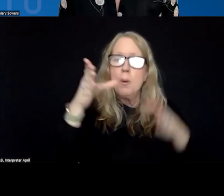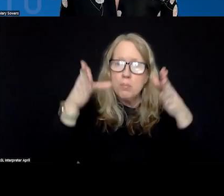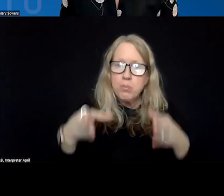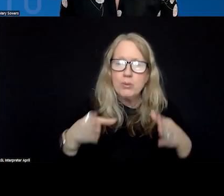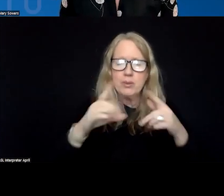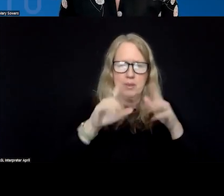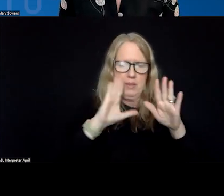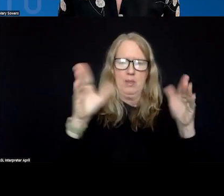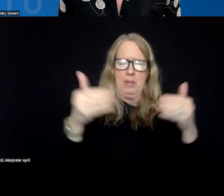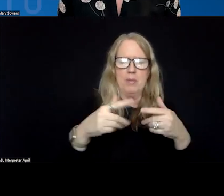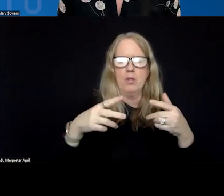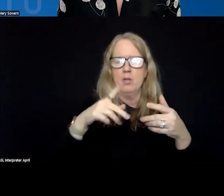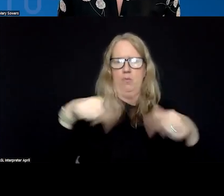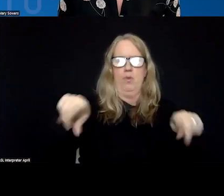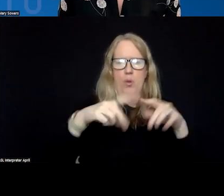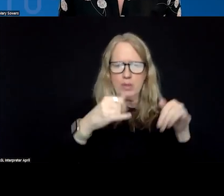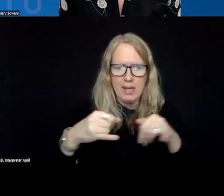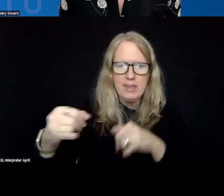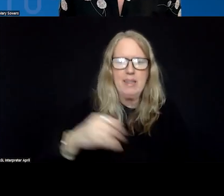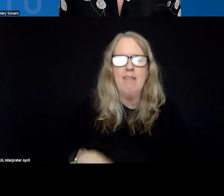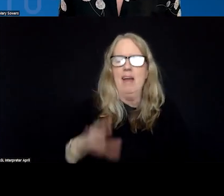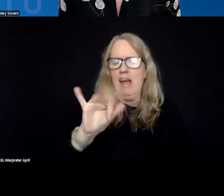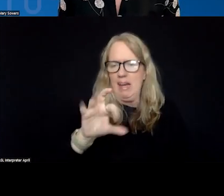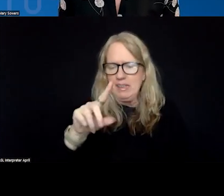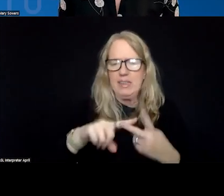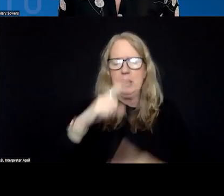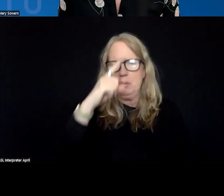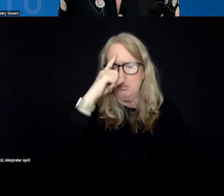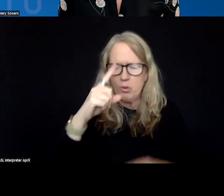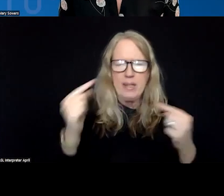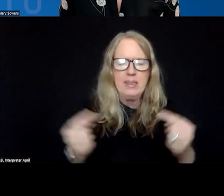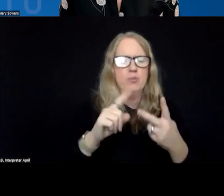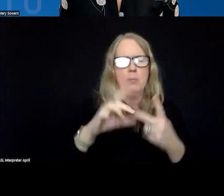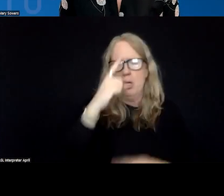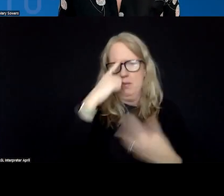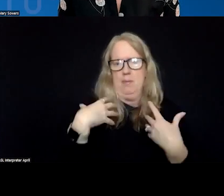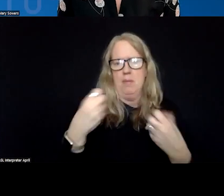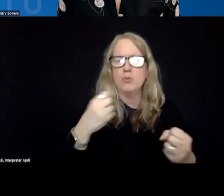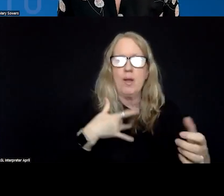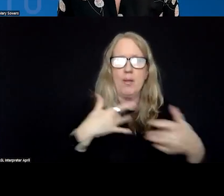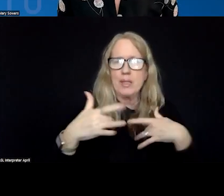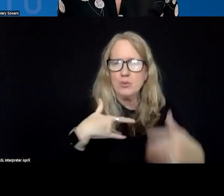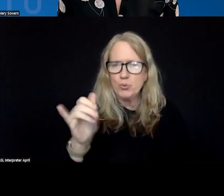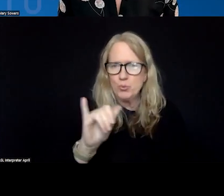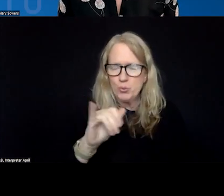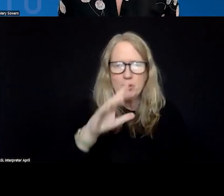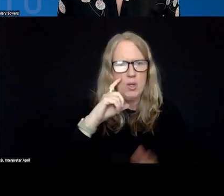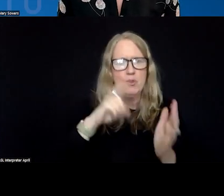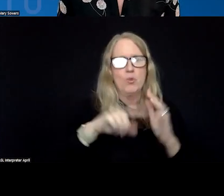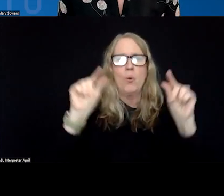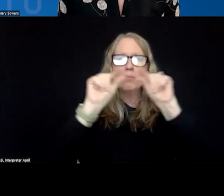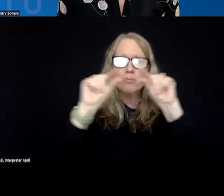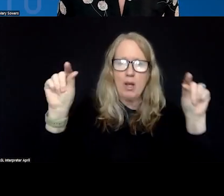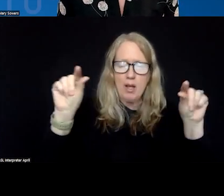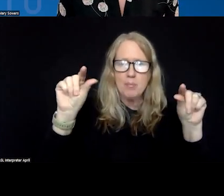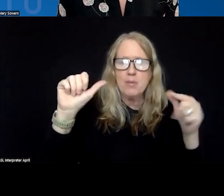supporting individuals with IDD, cognitive disabilities, brain injury, and mental health concerns. So as you note at the top, we've got